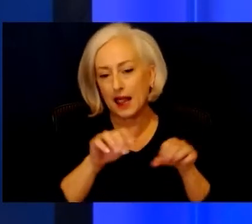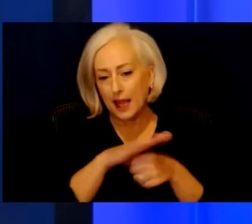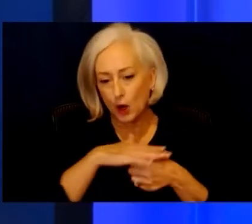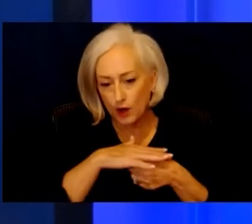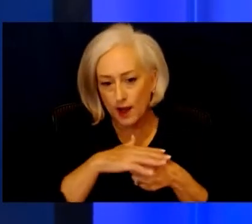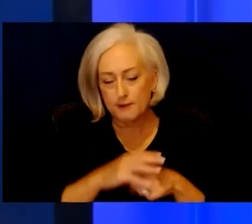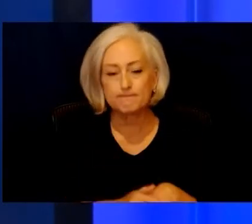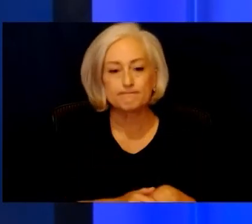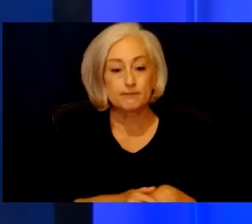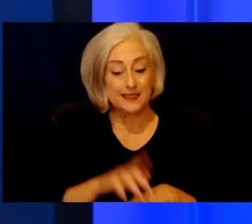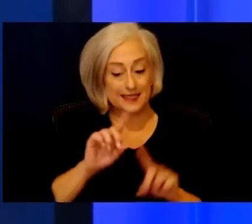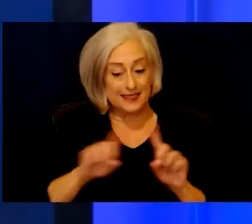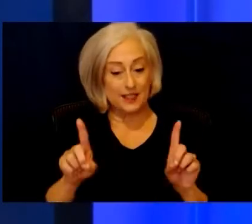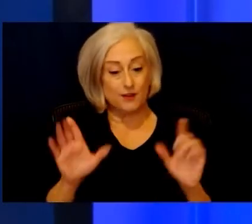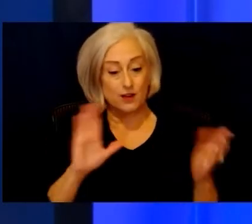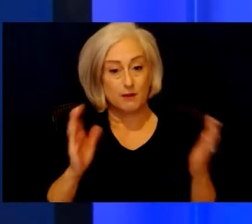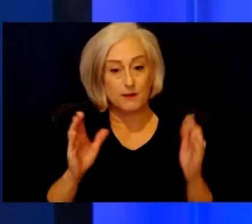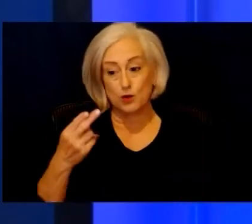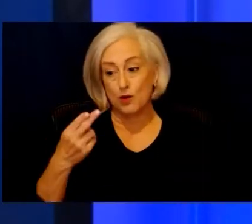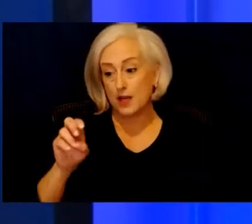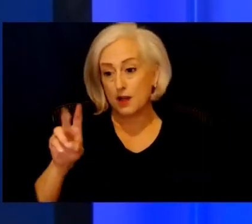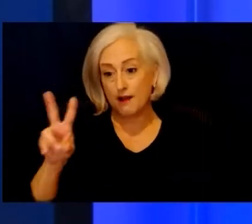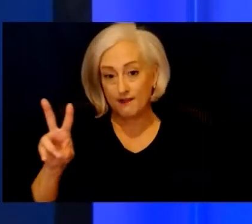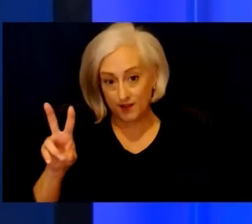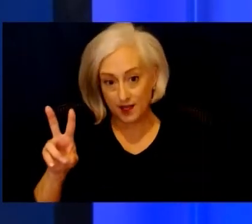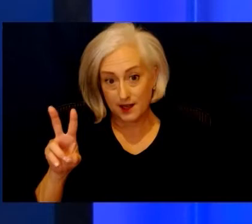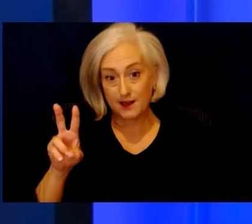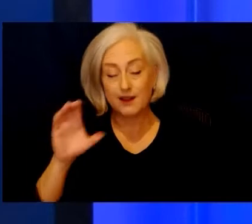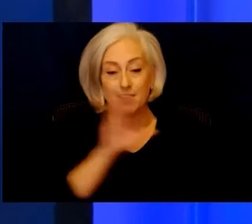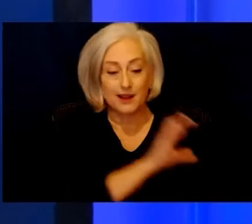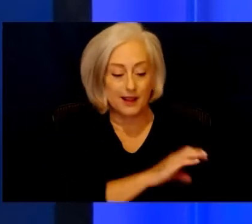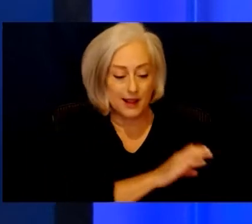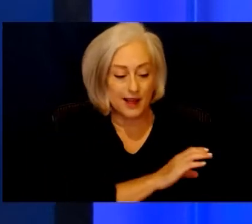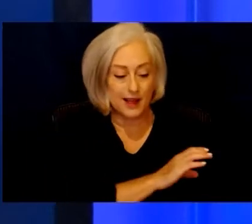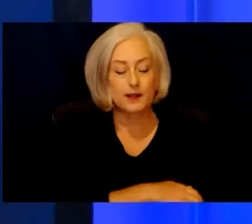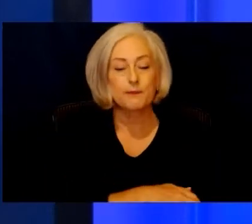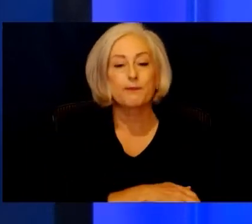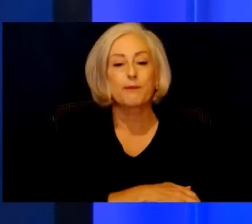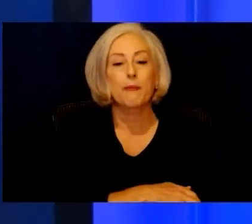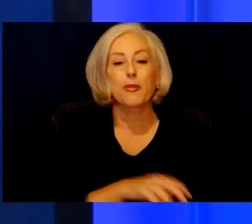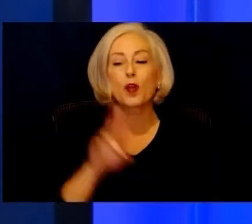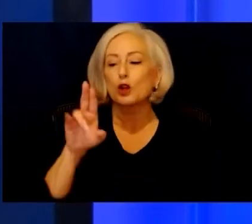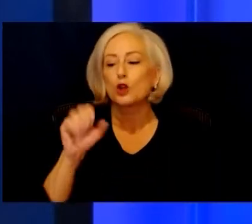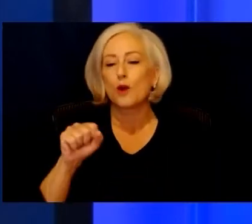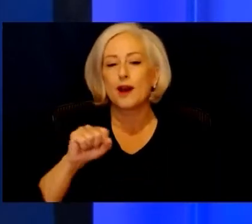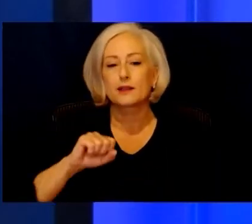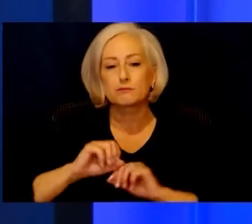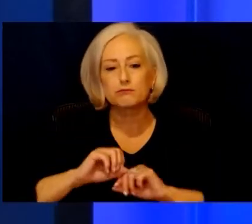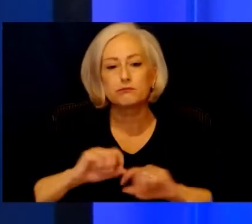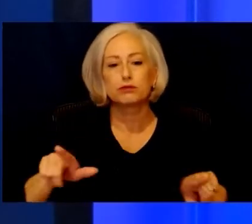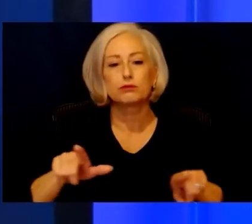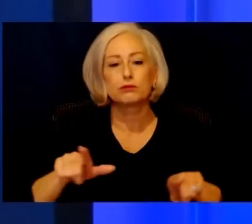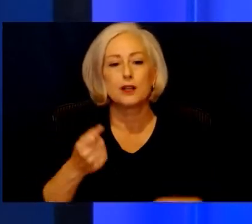clinic. Also, the U.S. has rolled out about 1,200 vaccines for monkeypox in response to the outbreak. Should people be getting them now